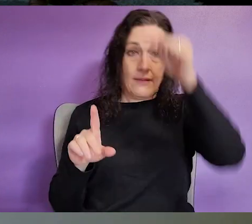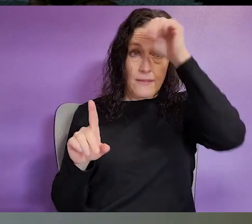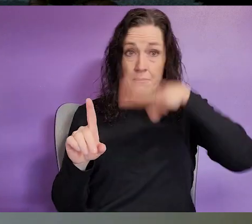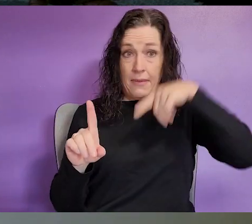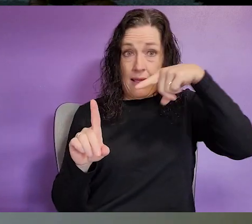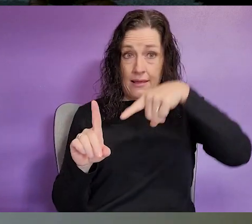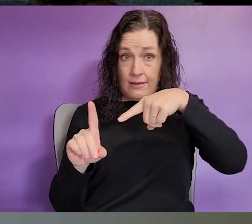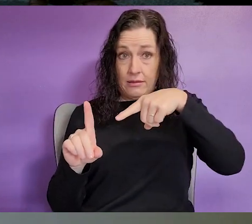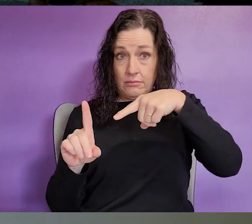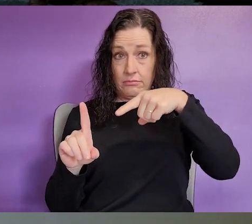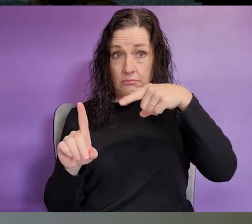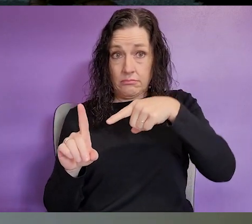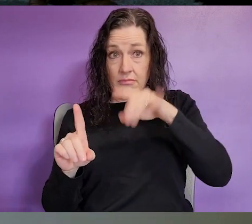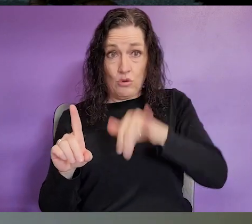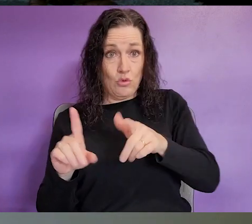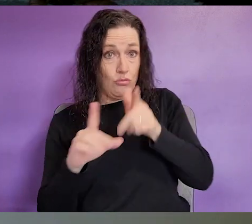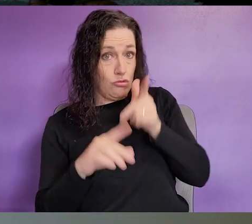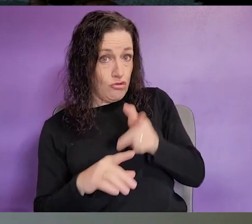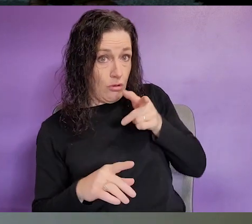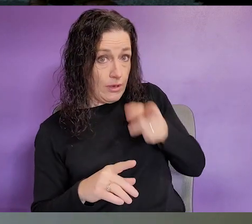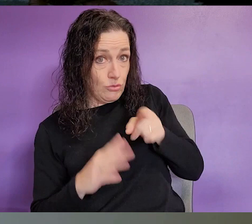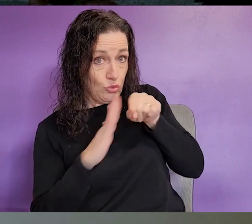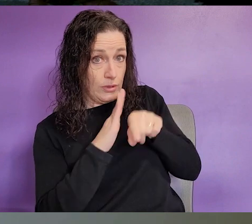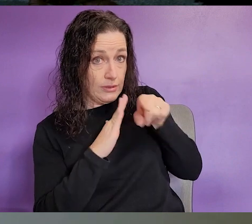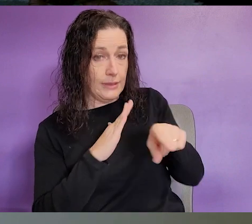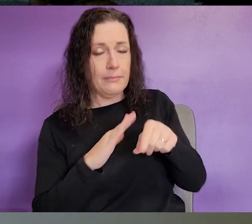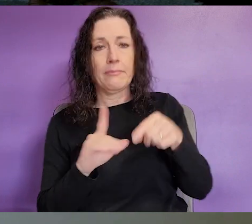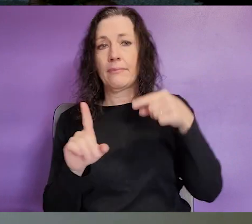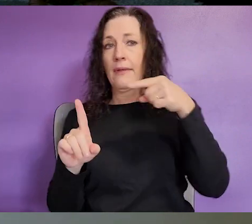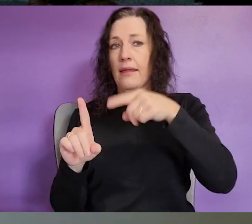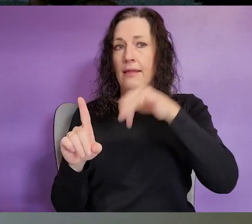The man who killed him,